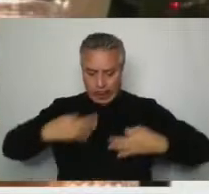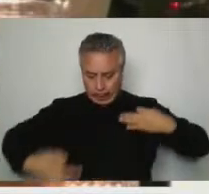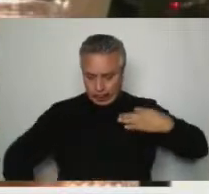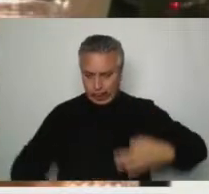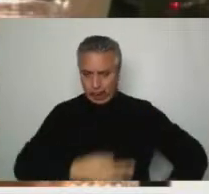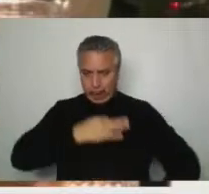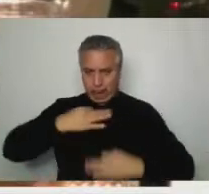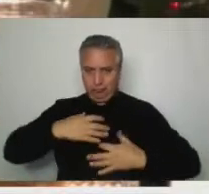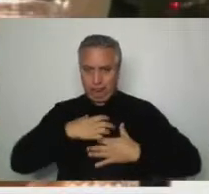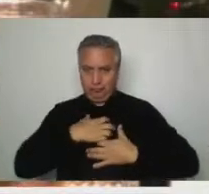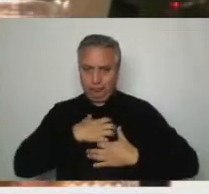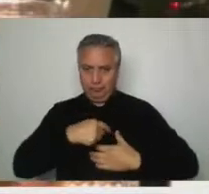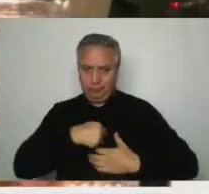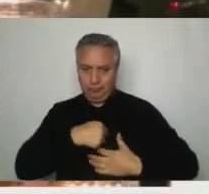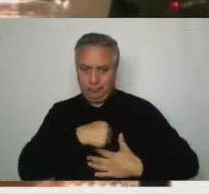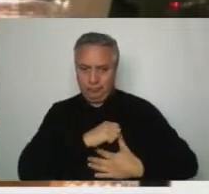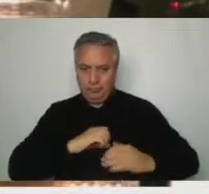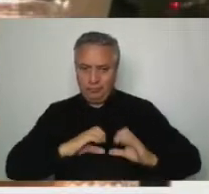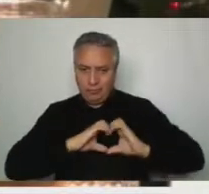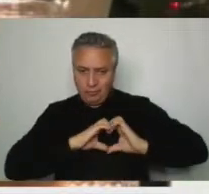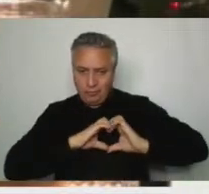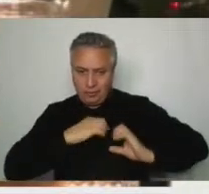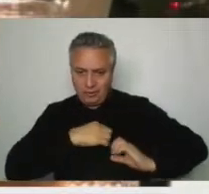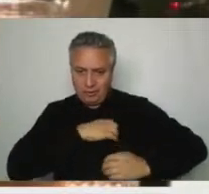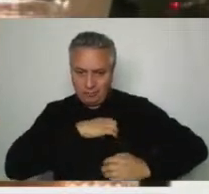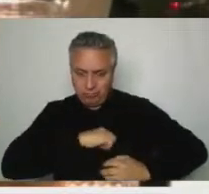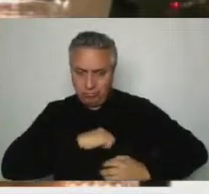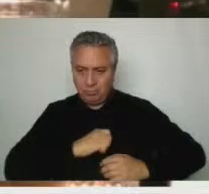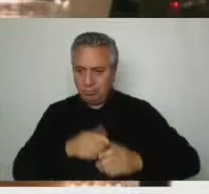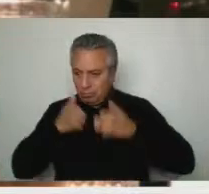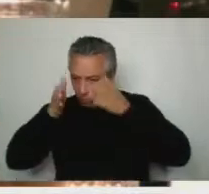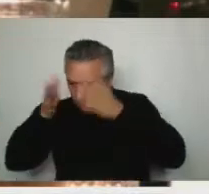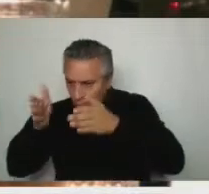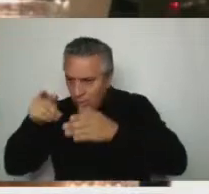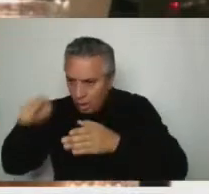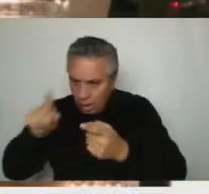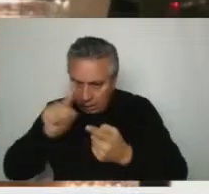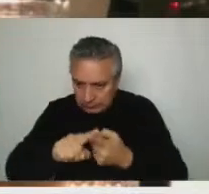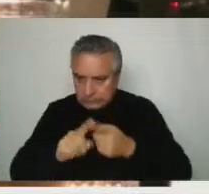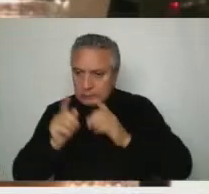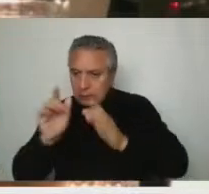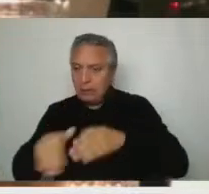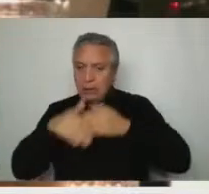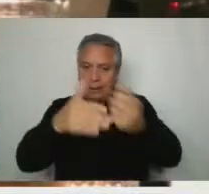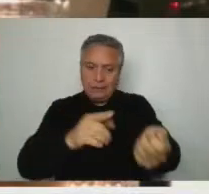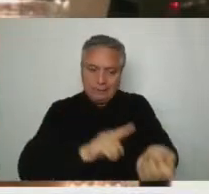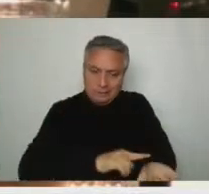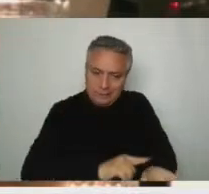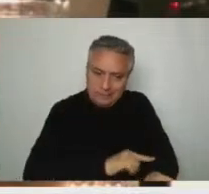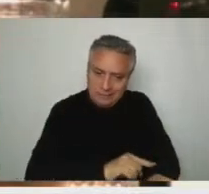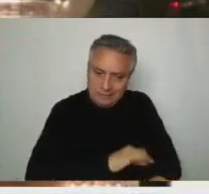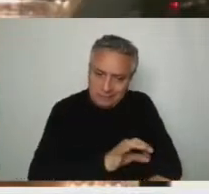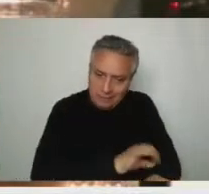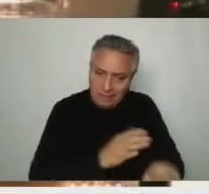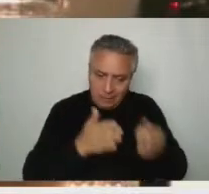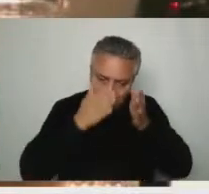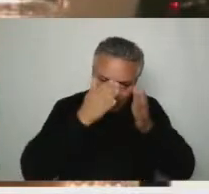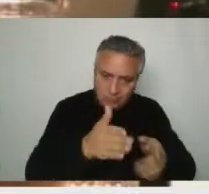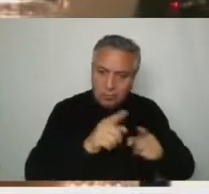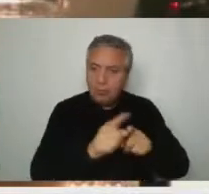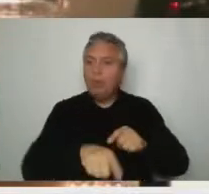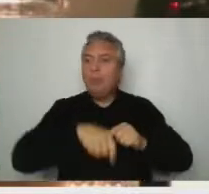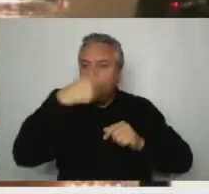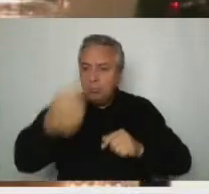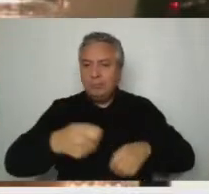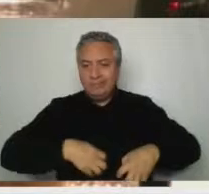programs that we had, like diabetes or cardiovascular, when one person is assisted one day for one thing and